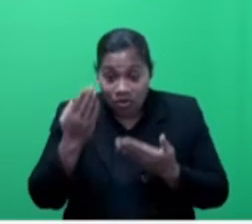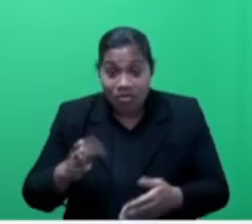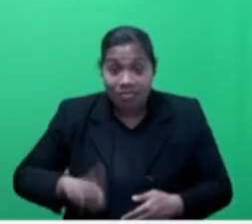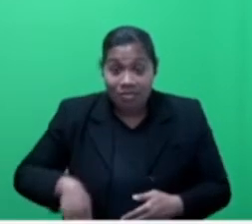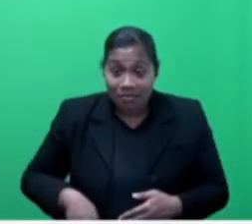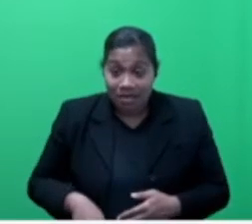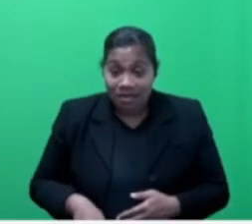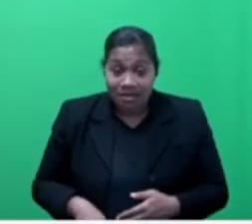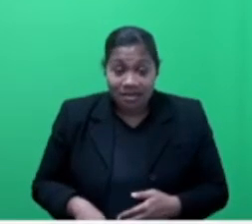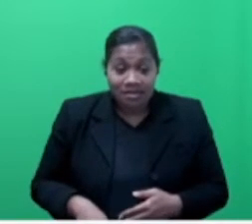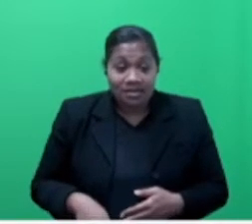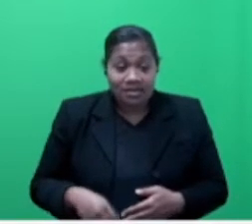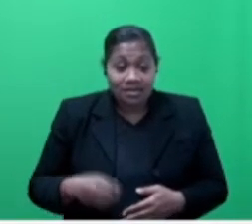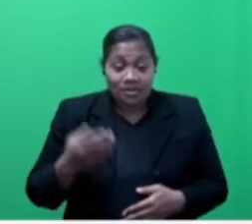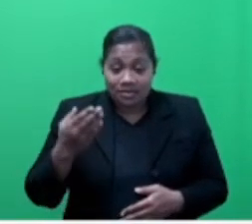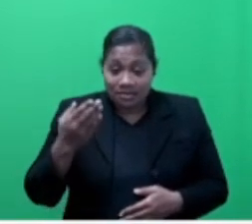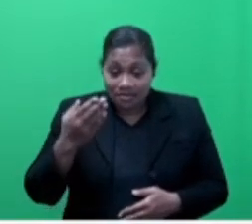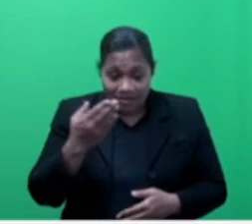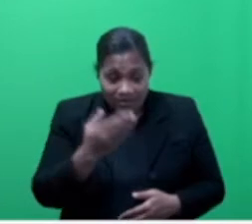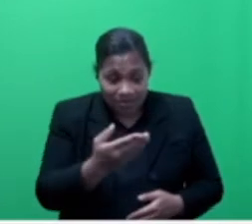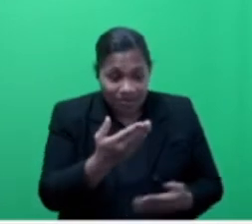only acknowledge the speaker.